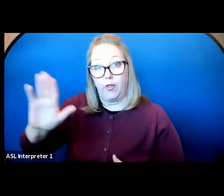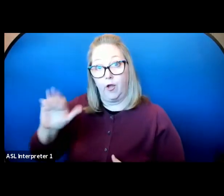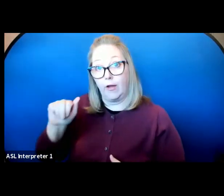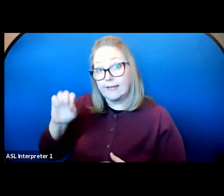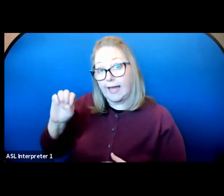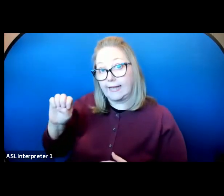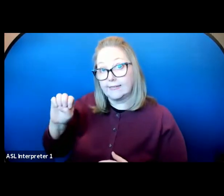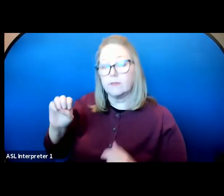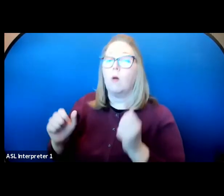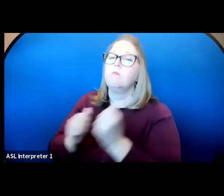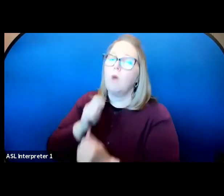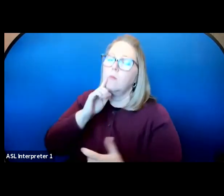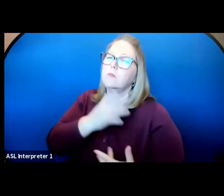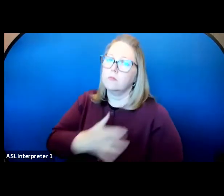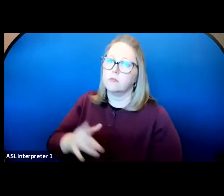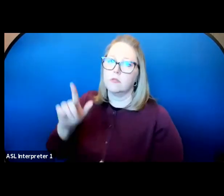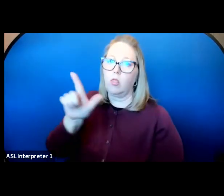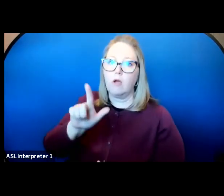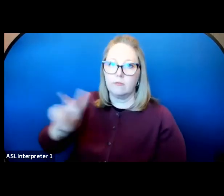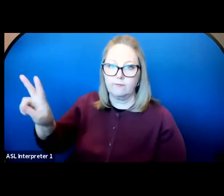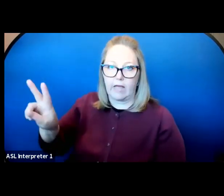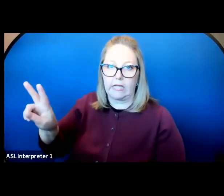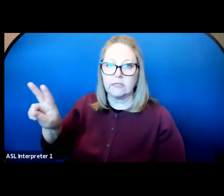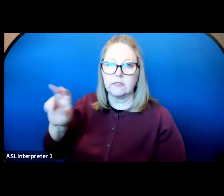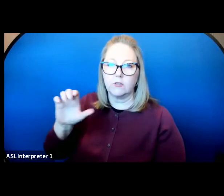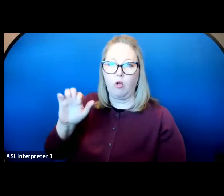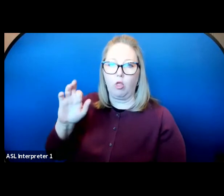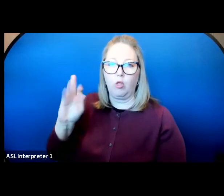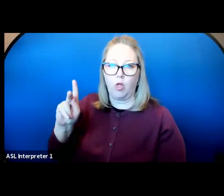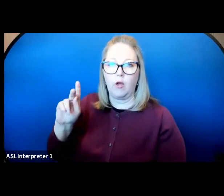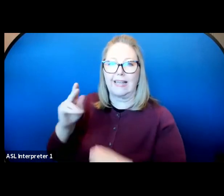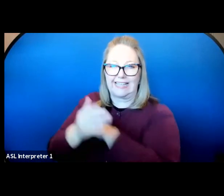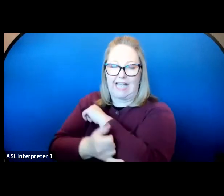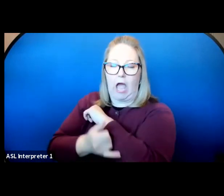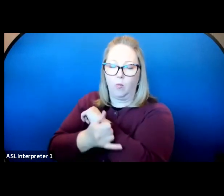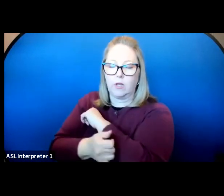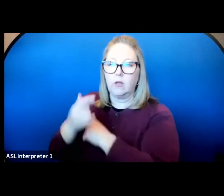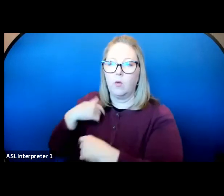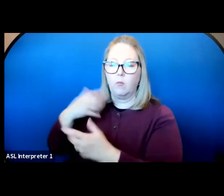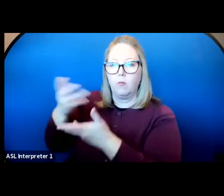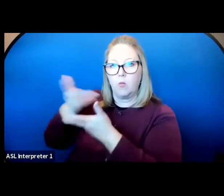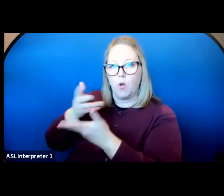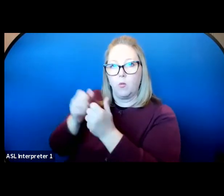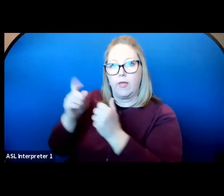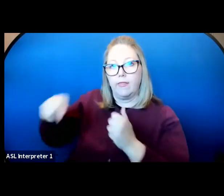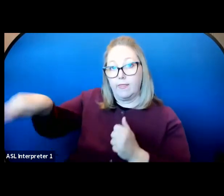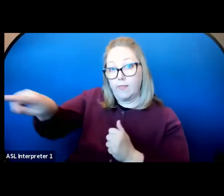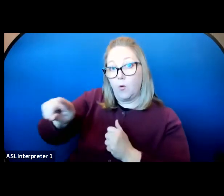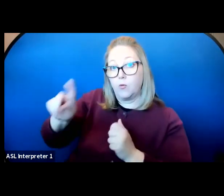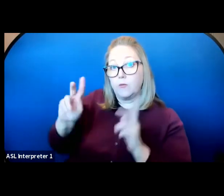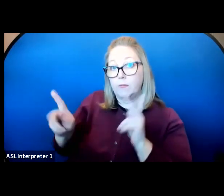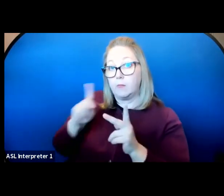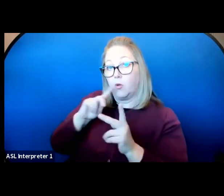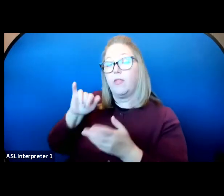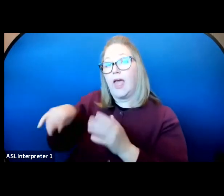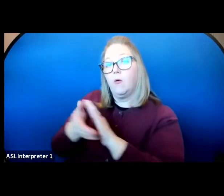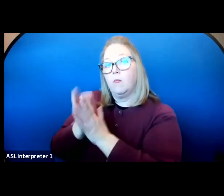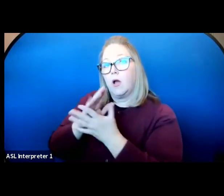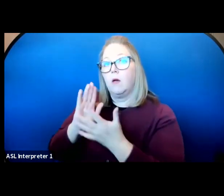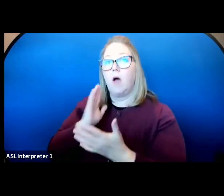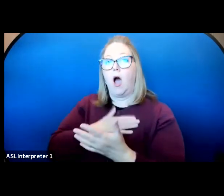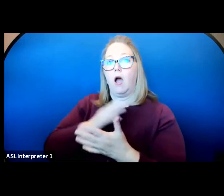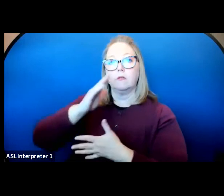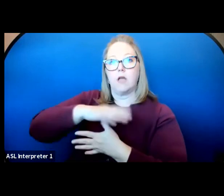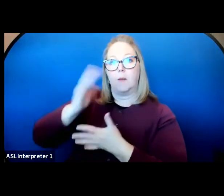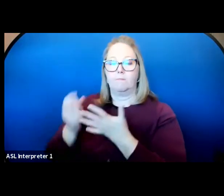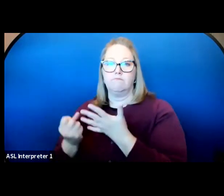in Las Vegas Justice Court and Clark County. So we will be working with them extensively to prioritize those